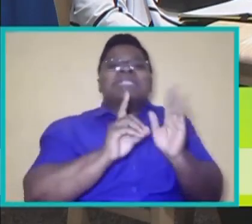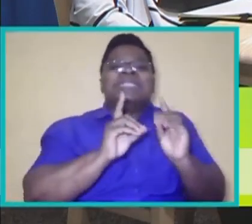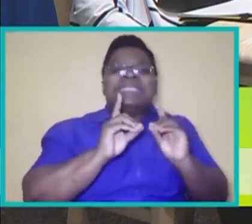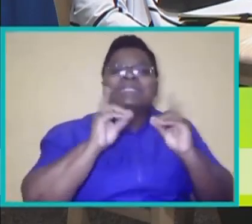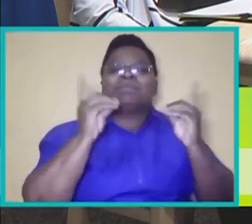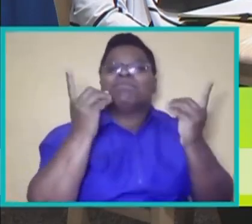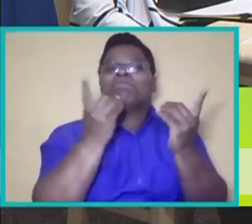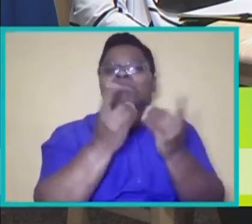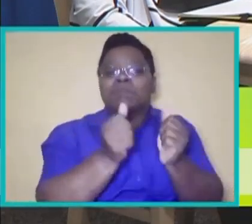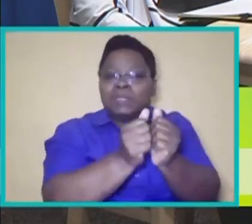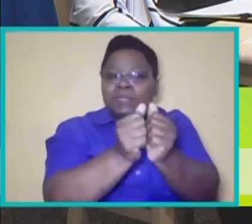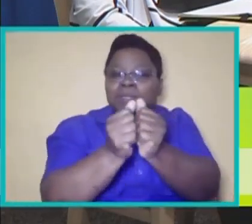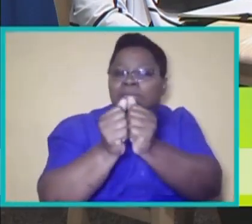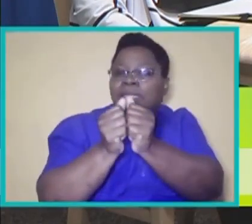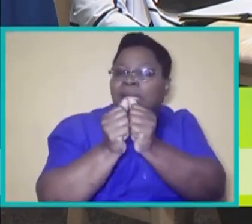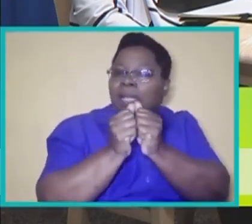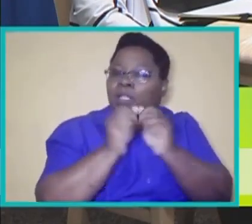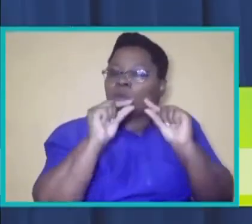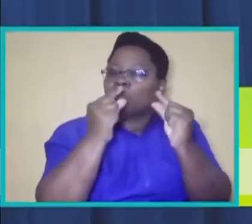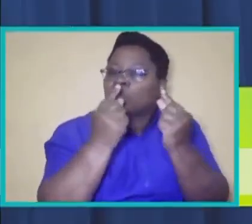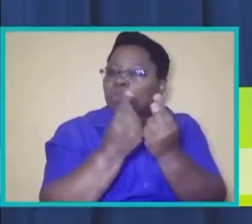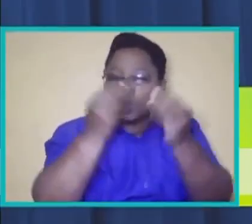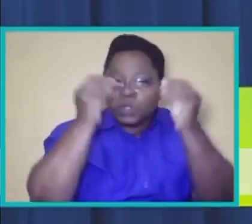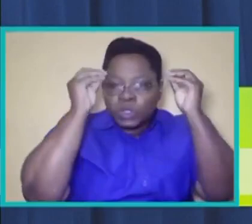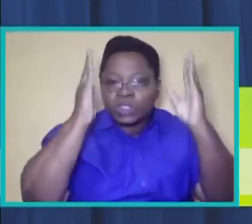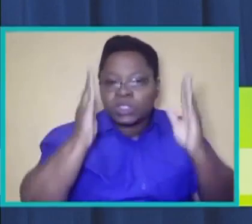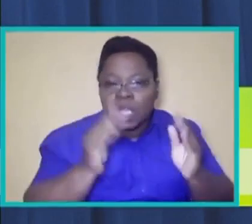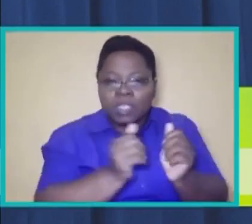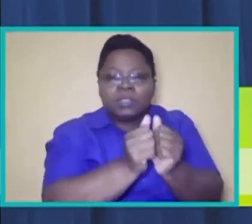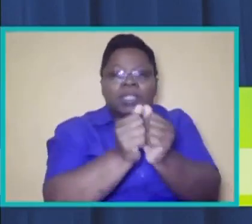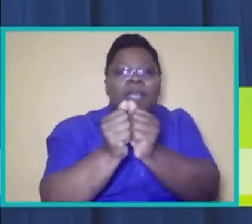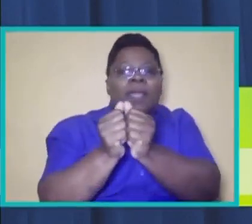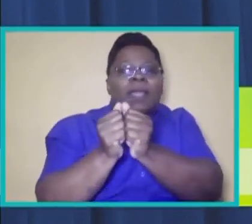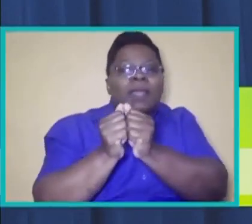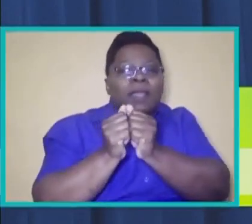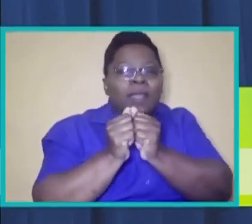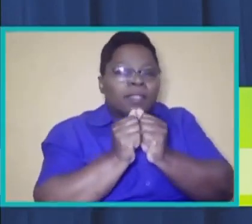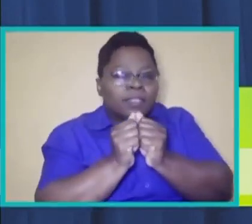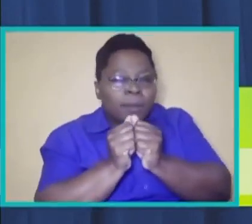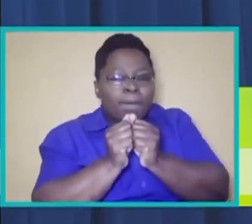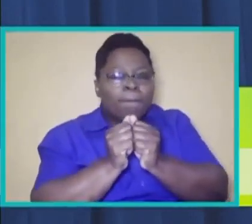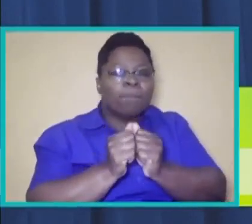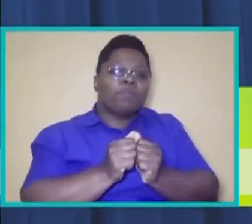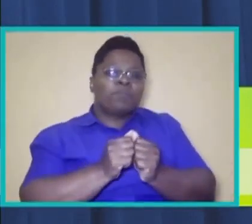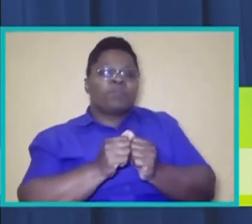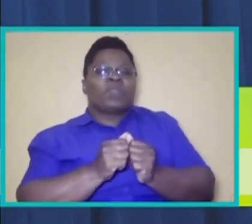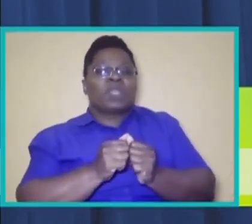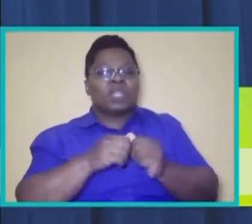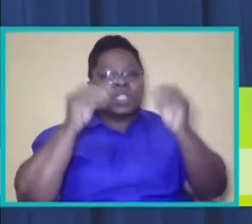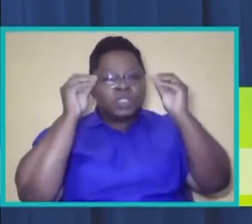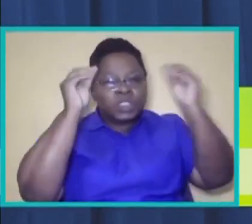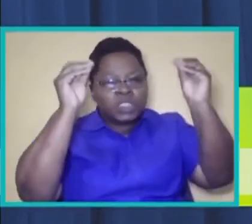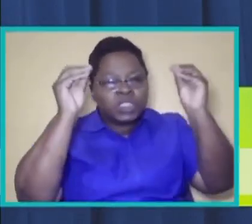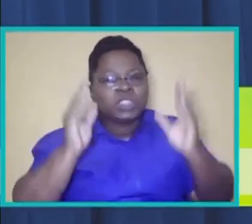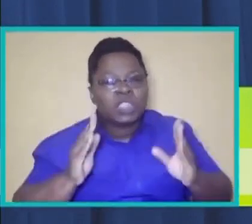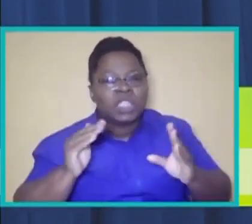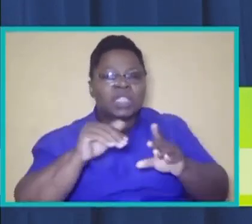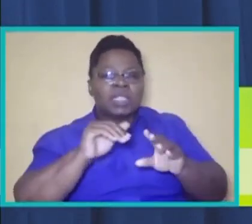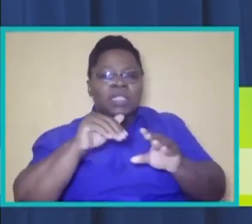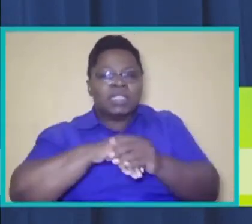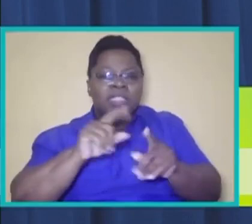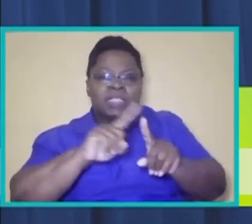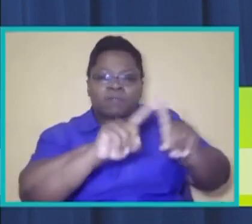You also have that community of learning across schools or within districts So those are some things that we are